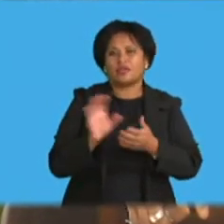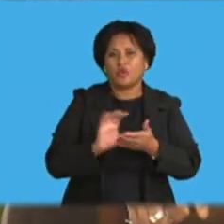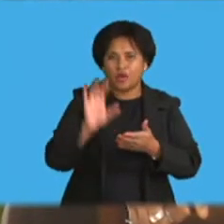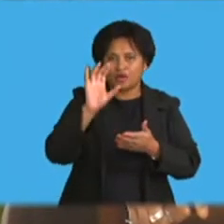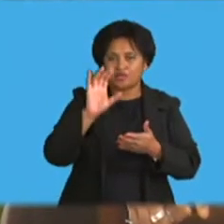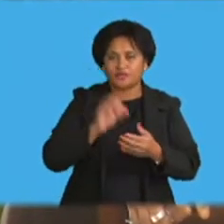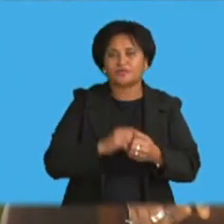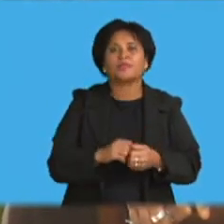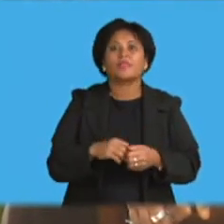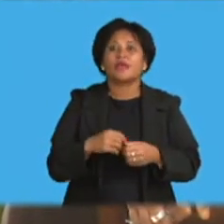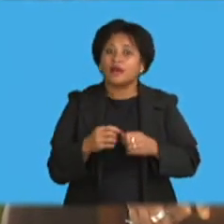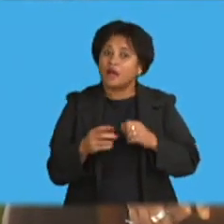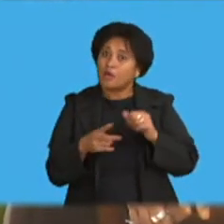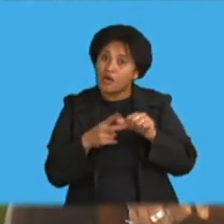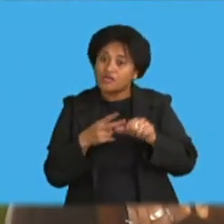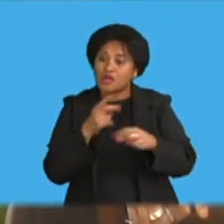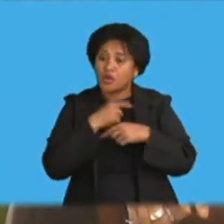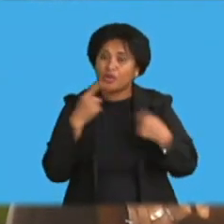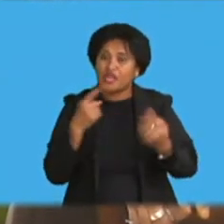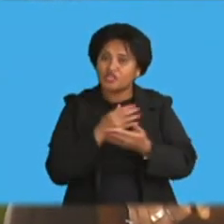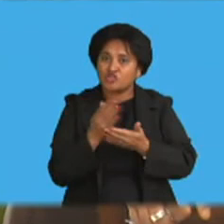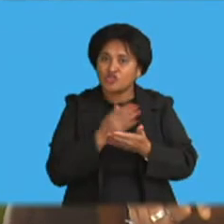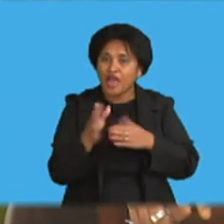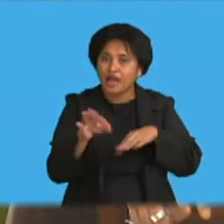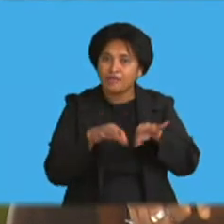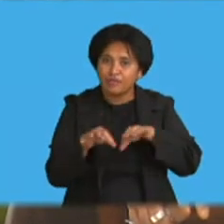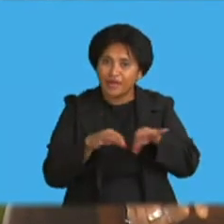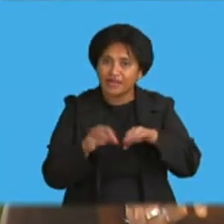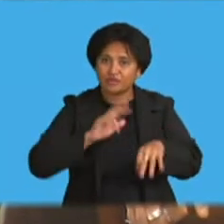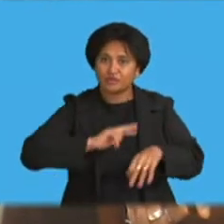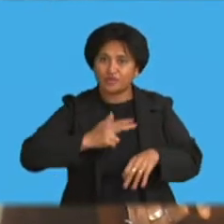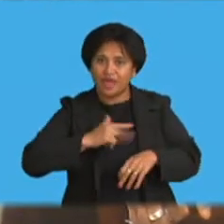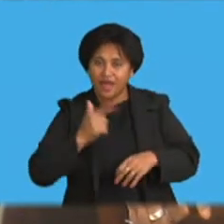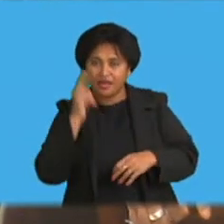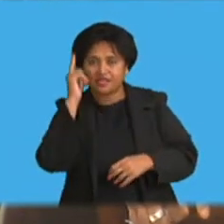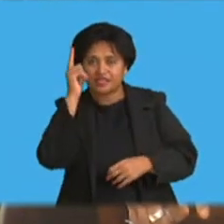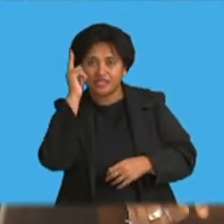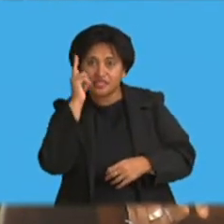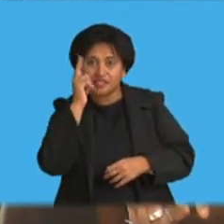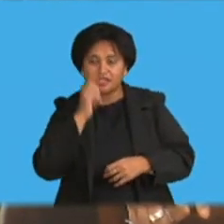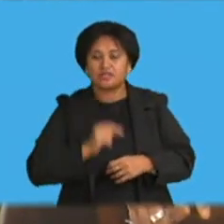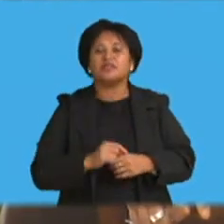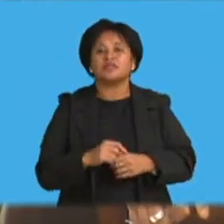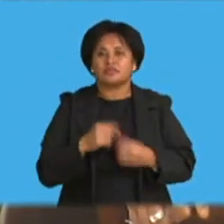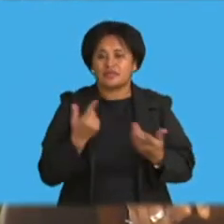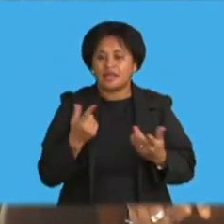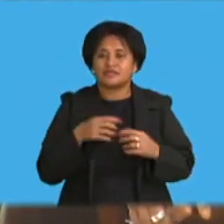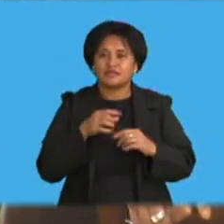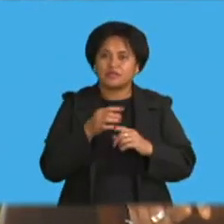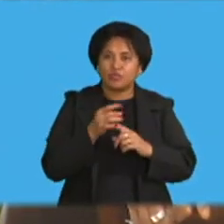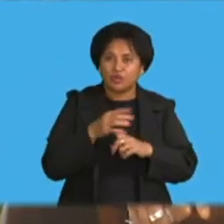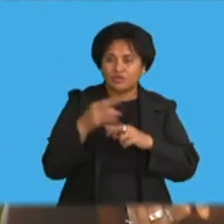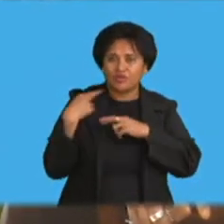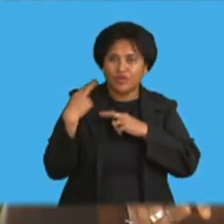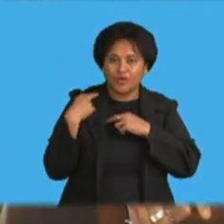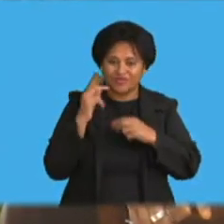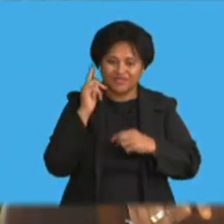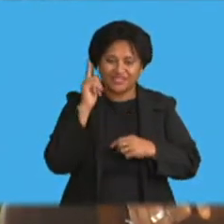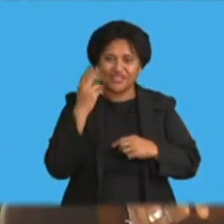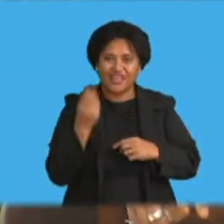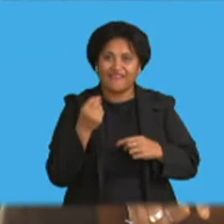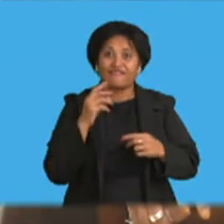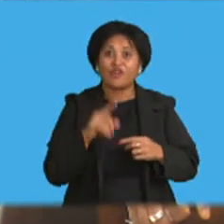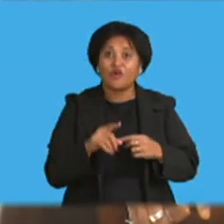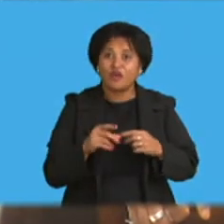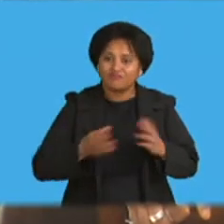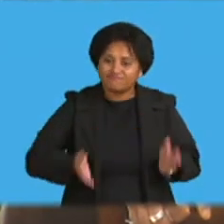plan for hiring and training quality teachers to rebuild the profession in Fiji in recognition of the critical role teachers play in developing our young people